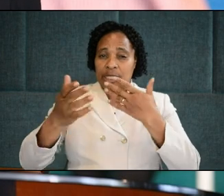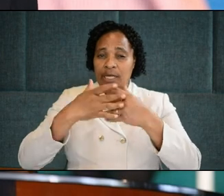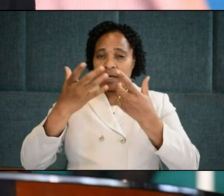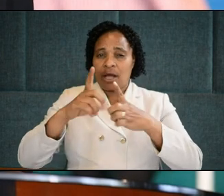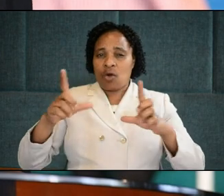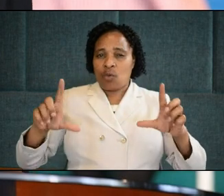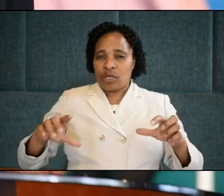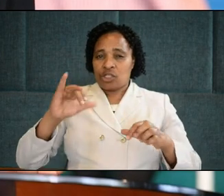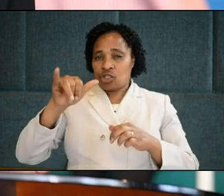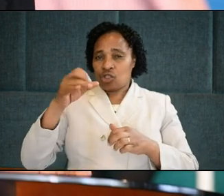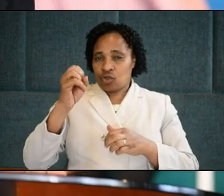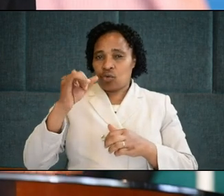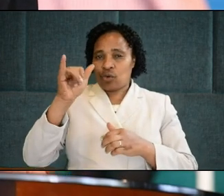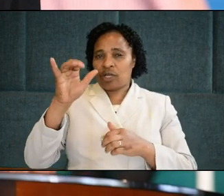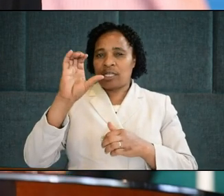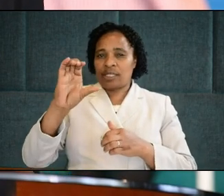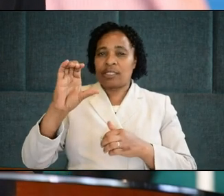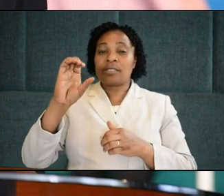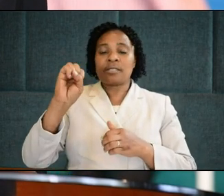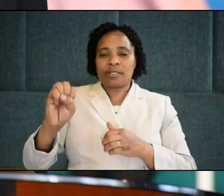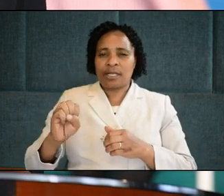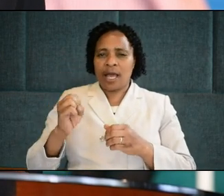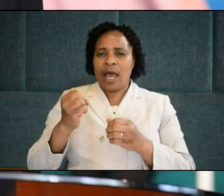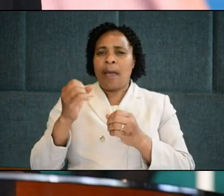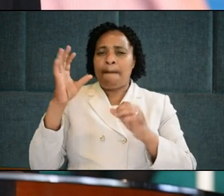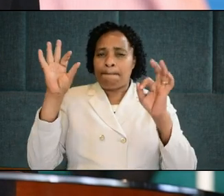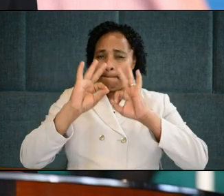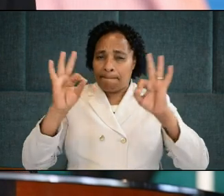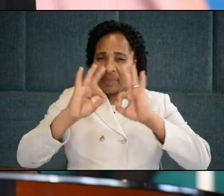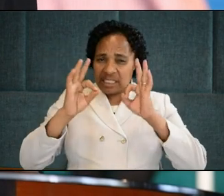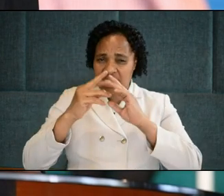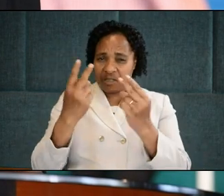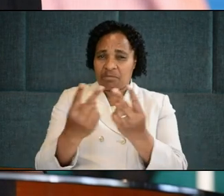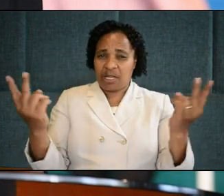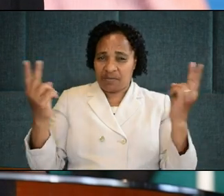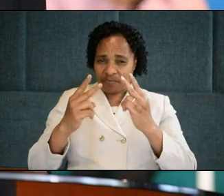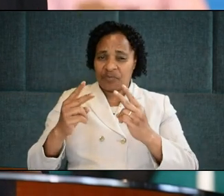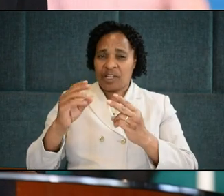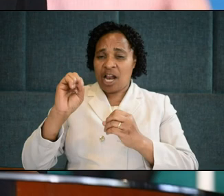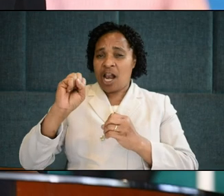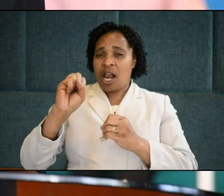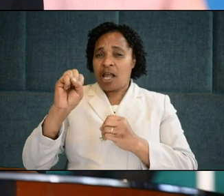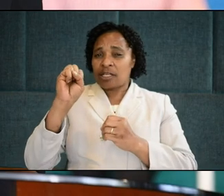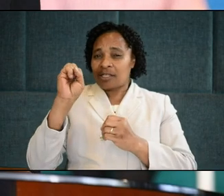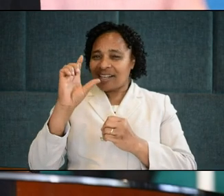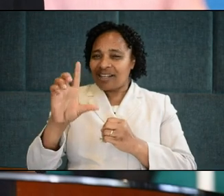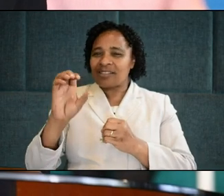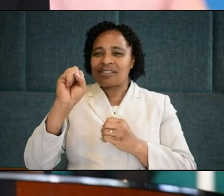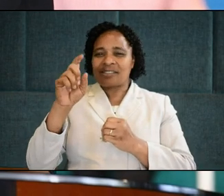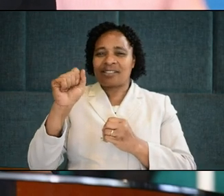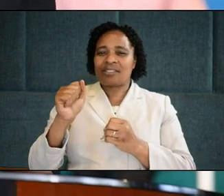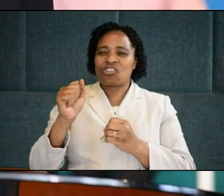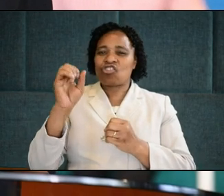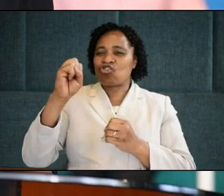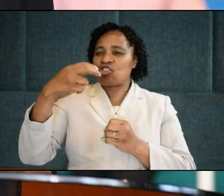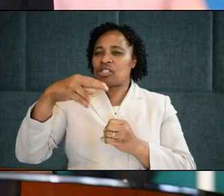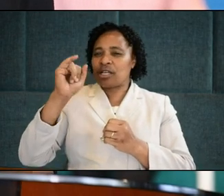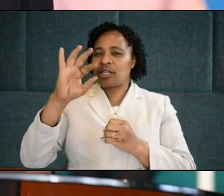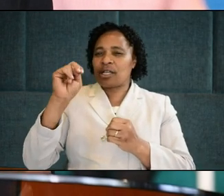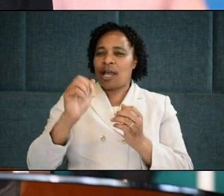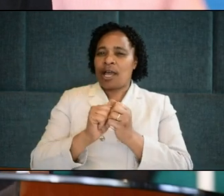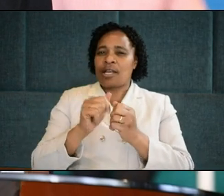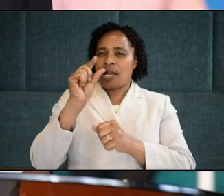language. And lastly, our amazing panelists, Flex, Shani, Grace, and our wonderful teen